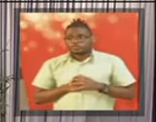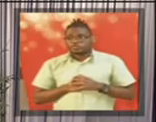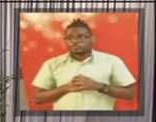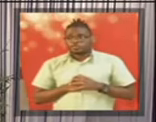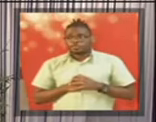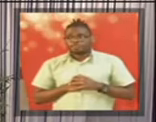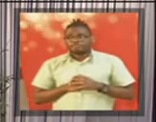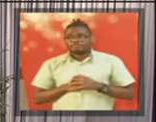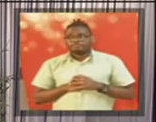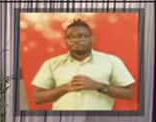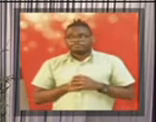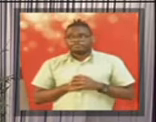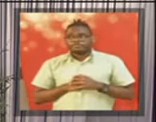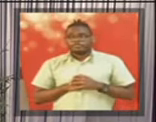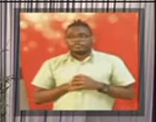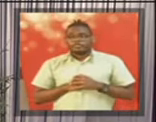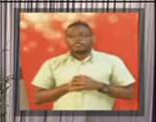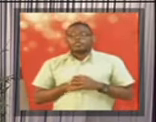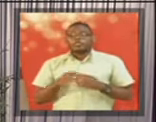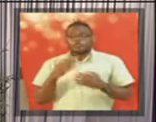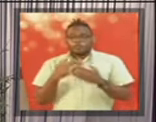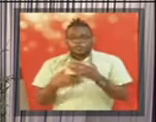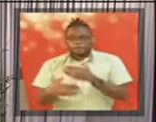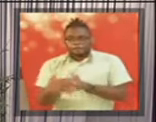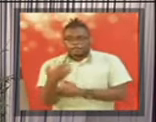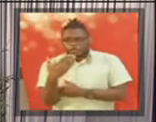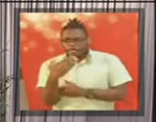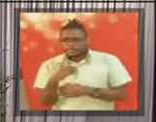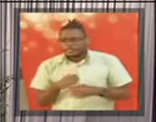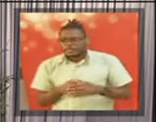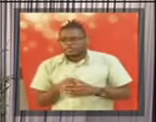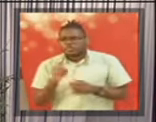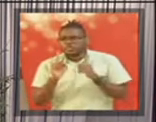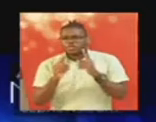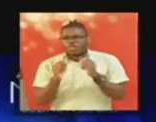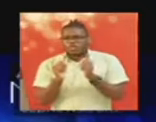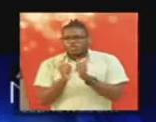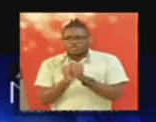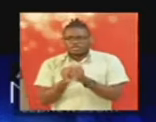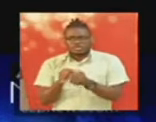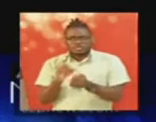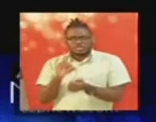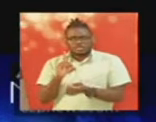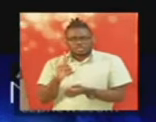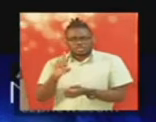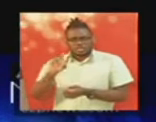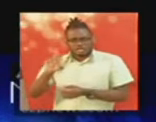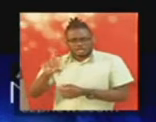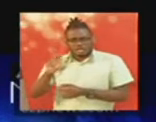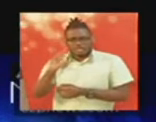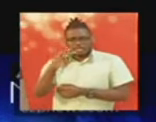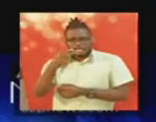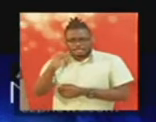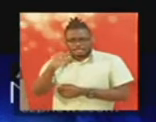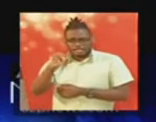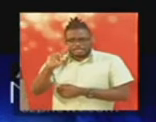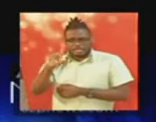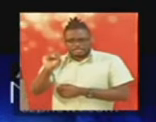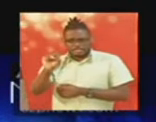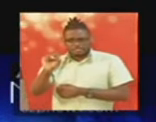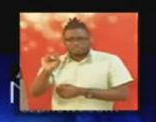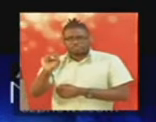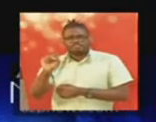Hi, good morning again. I just wanted to speak to Dr. Hines about the new cases that we are seeing on the eastern part